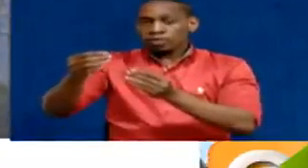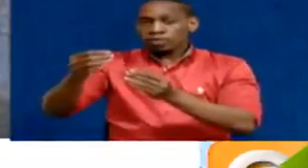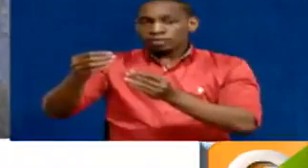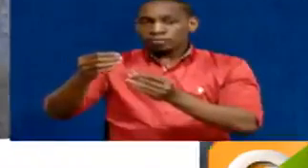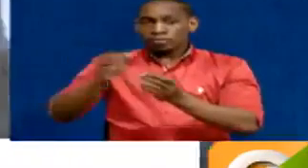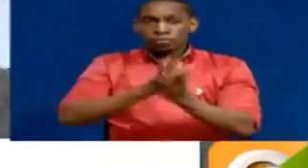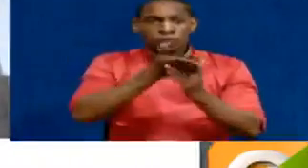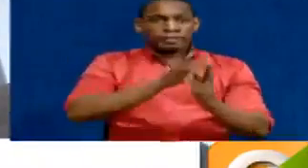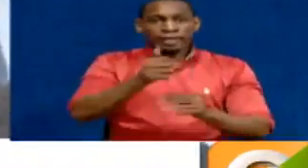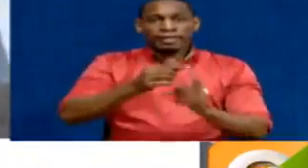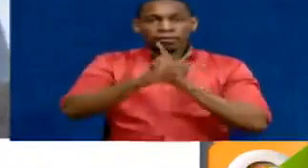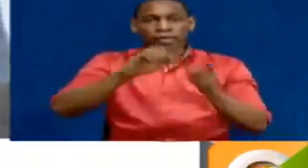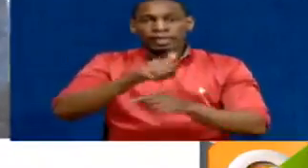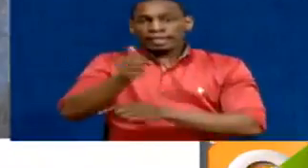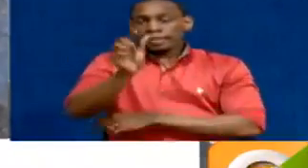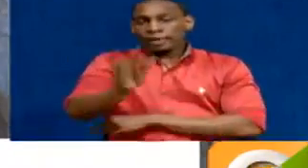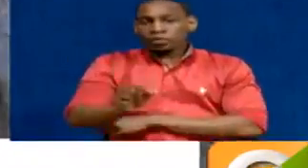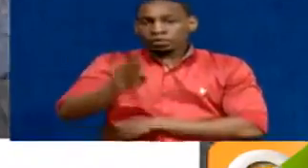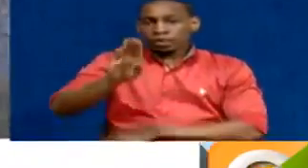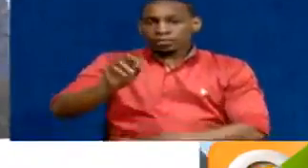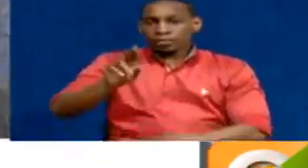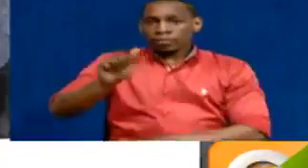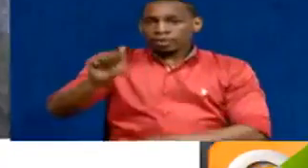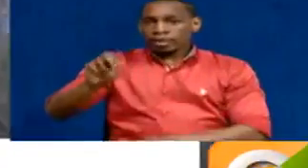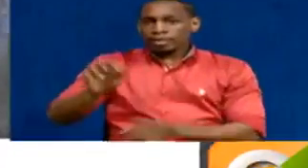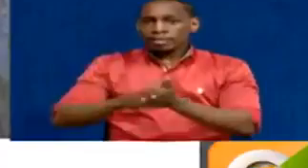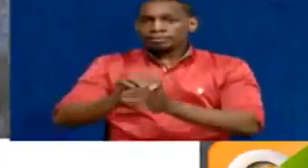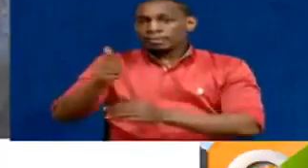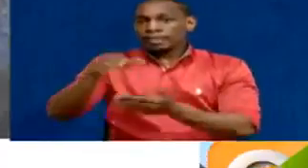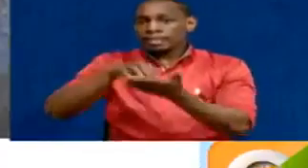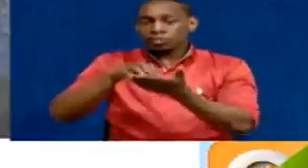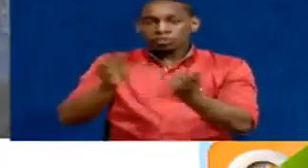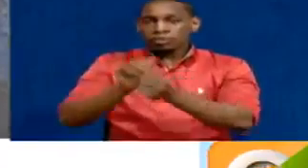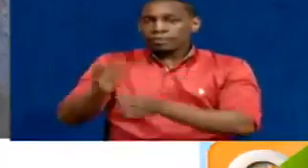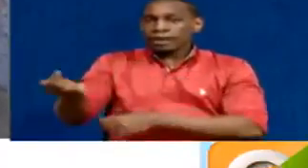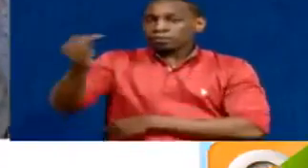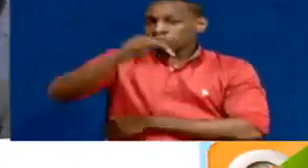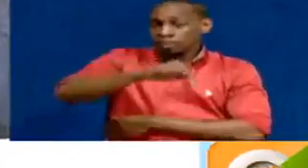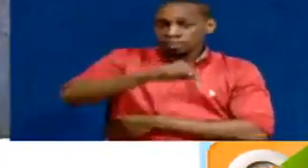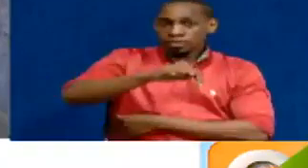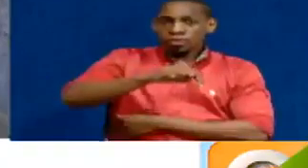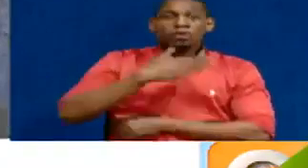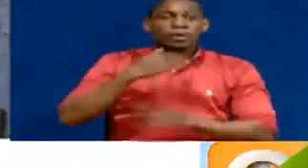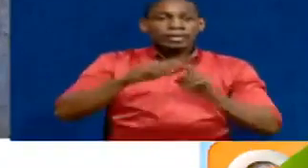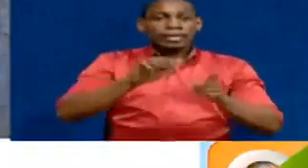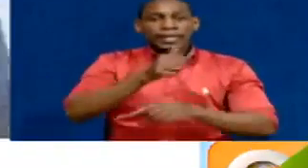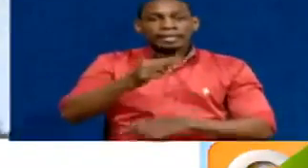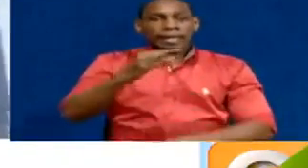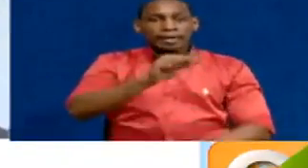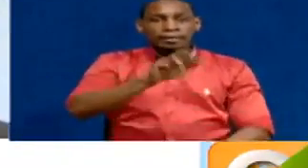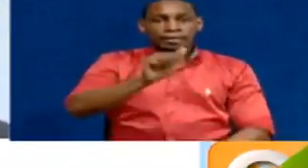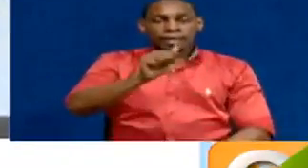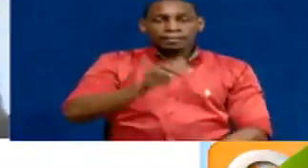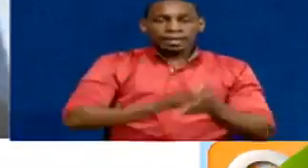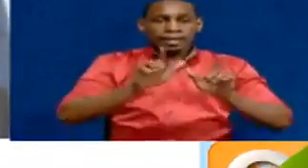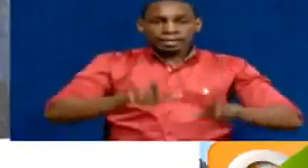ya gabra mwenzake kuja kuua yule mborana ko ndani ya gabra, na hakuna mborana atapita ndani ya mborana mwenzake kwenda kuua yule mgabra ambaye